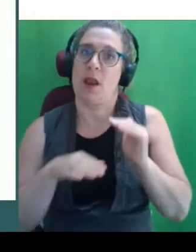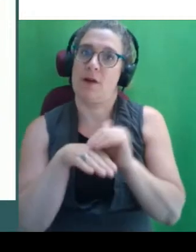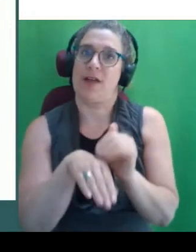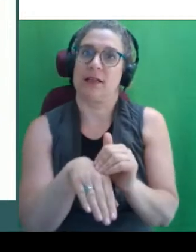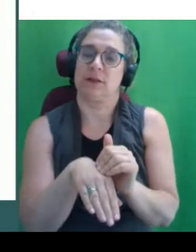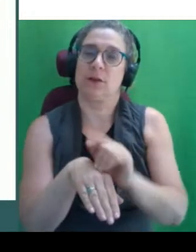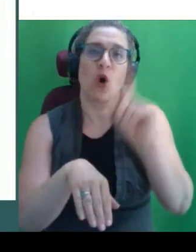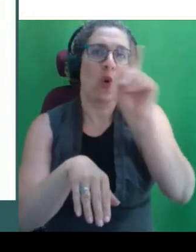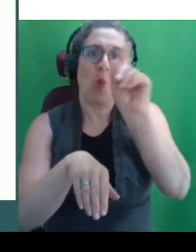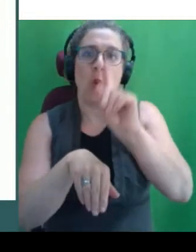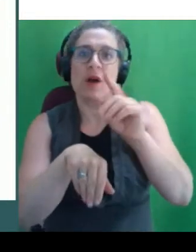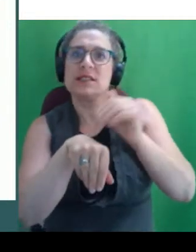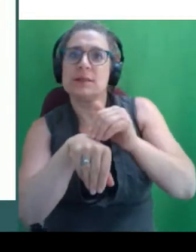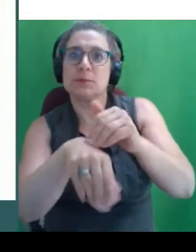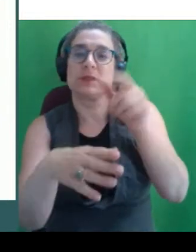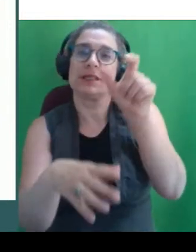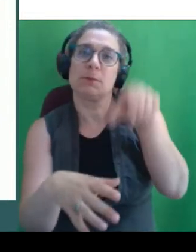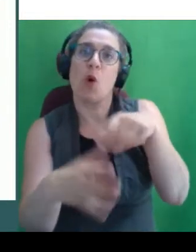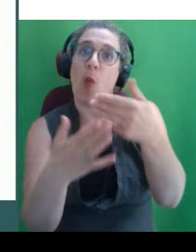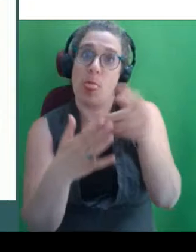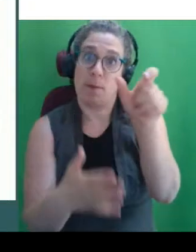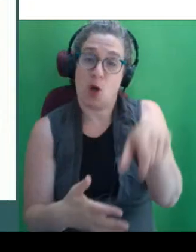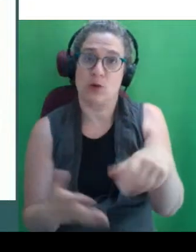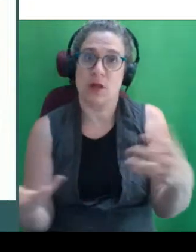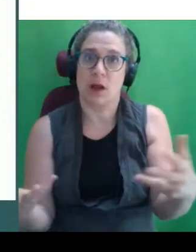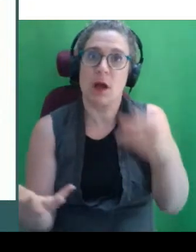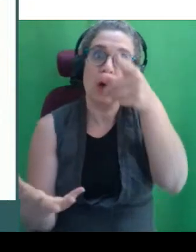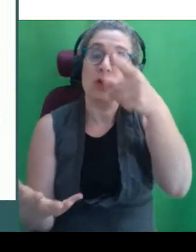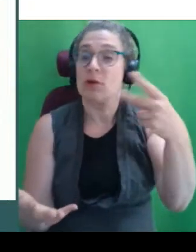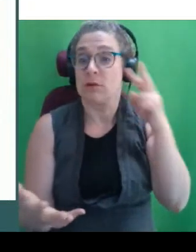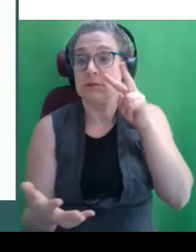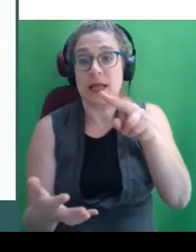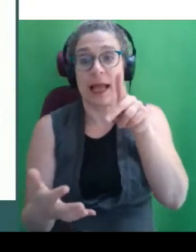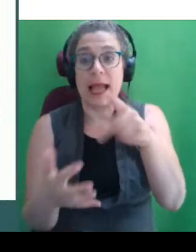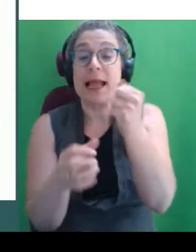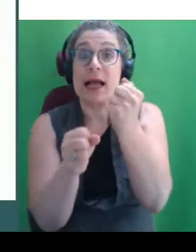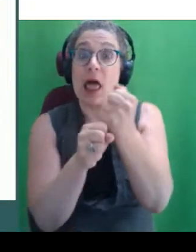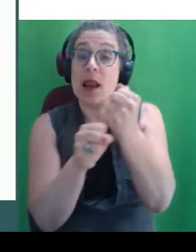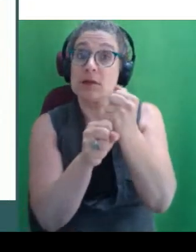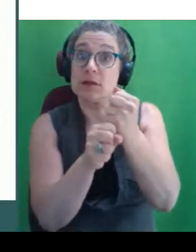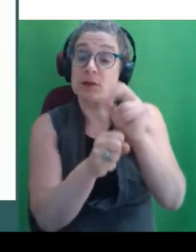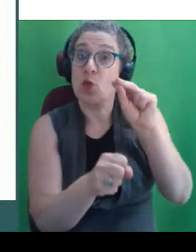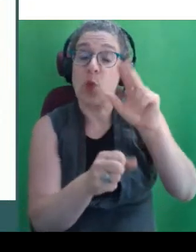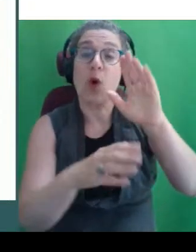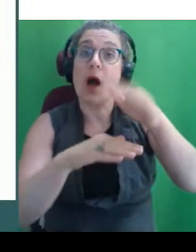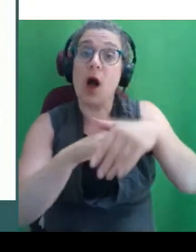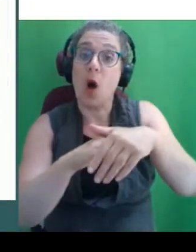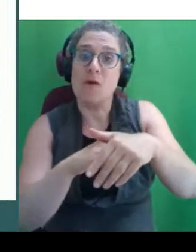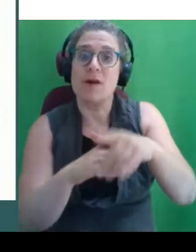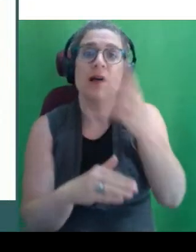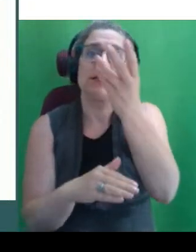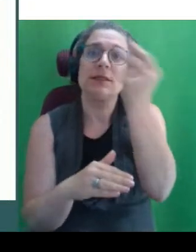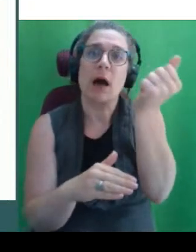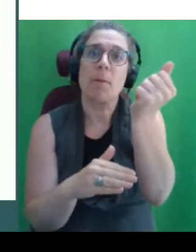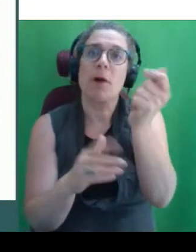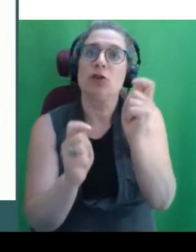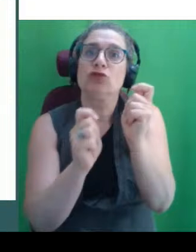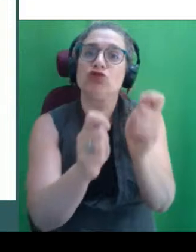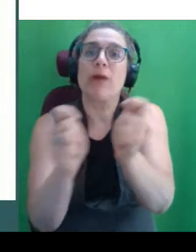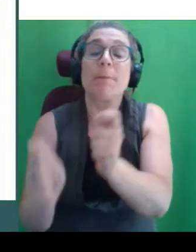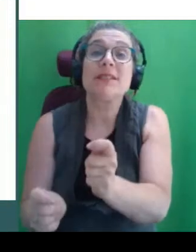person. So you've heard from Glenys's talk about some of the treatments that are used